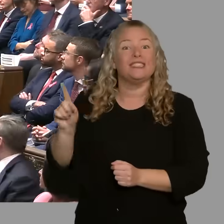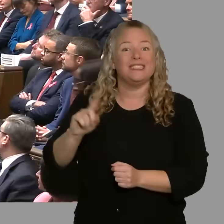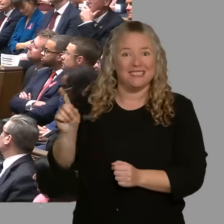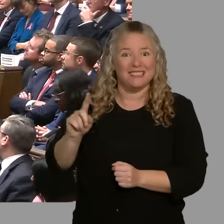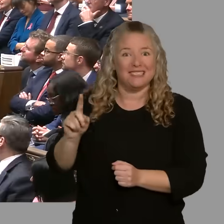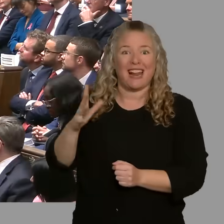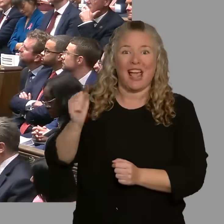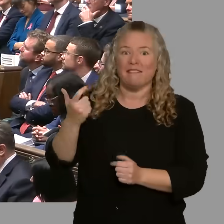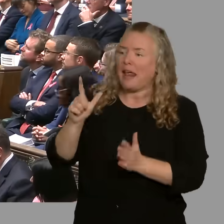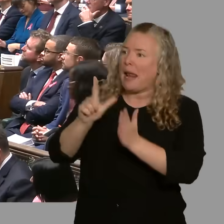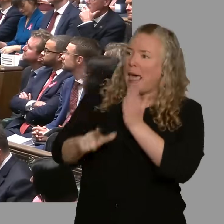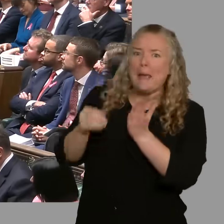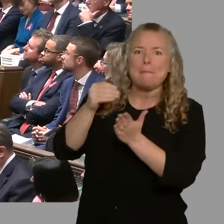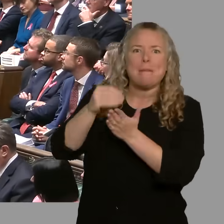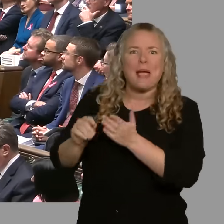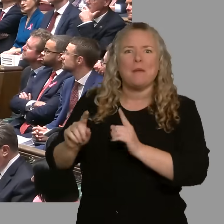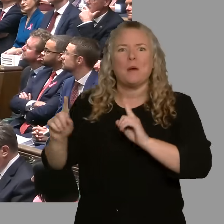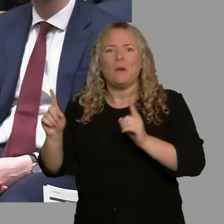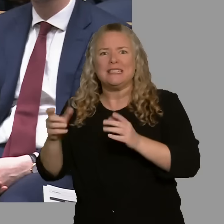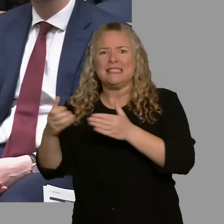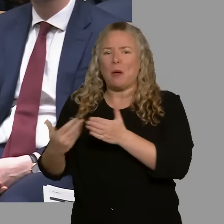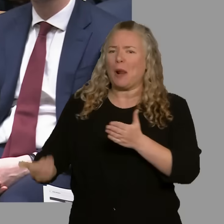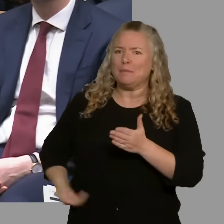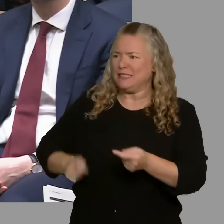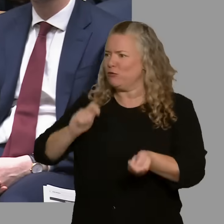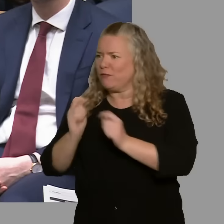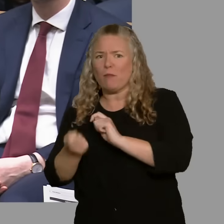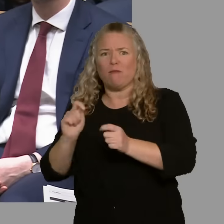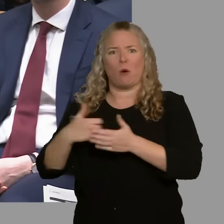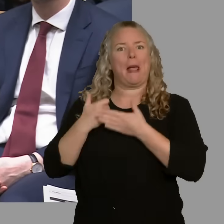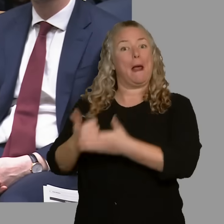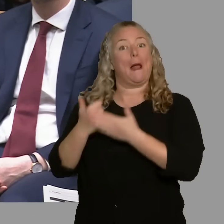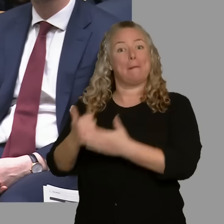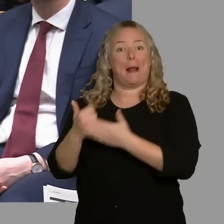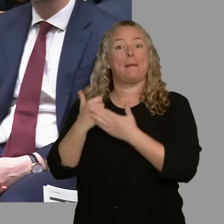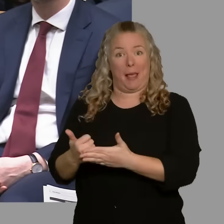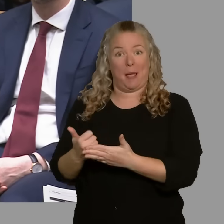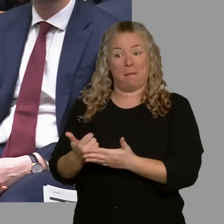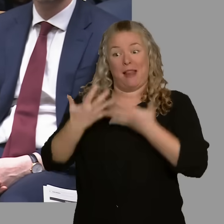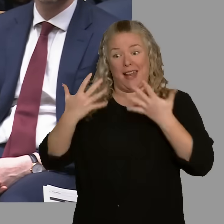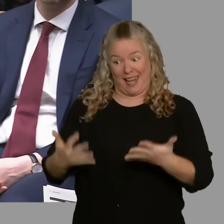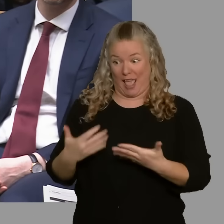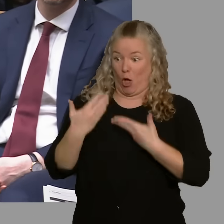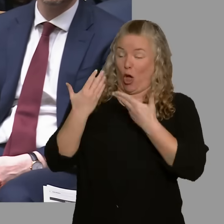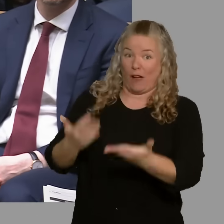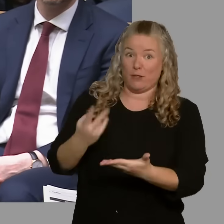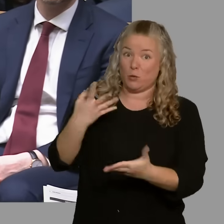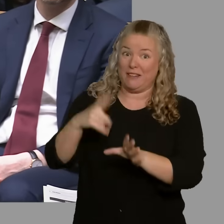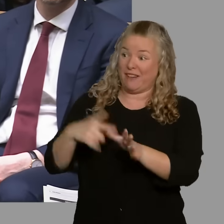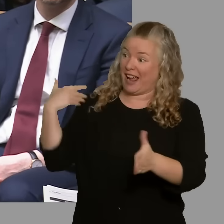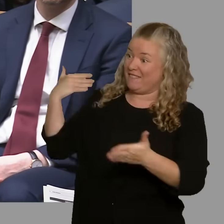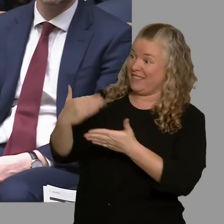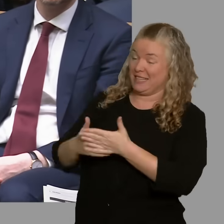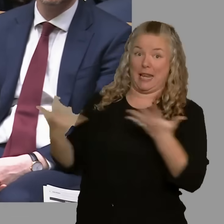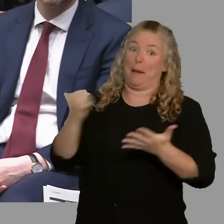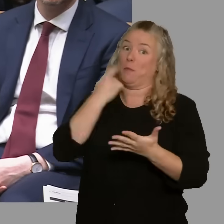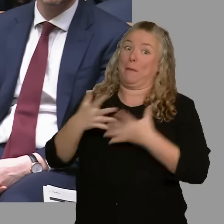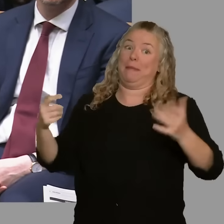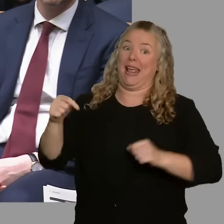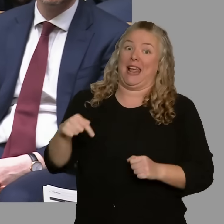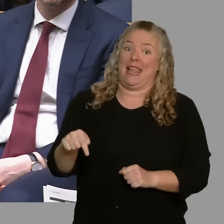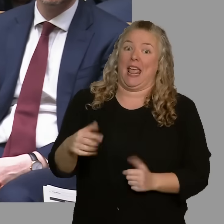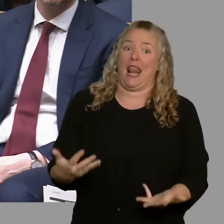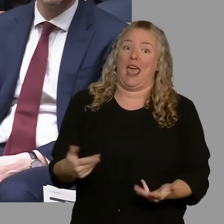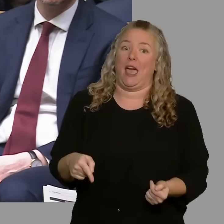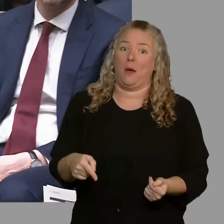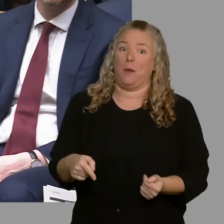Minister update the House on the government's elections bill? And does he agree that in light of recent court cases and